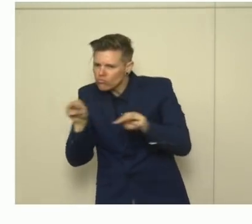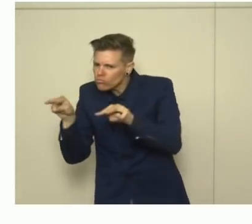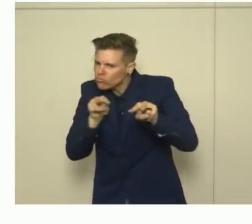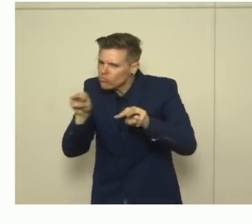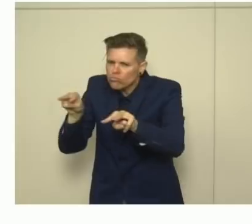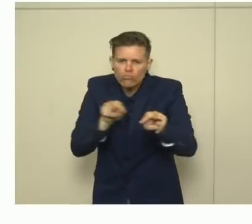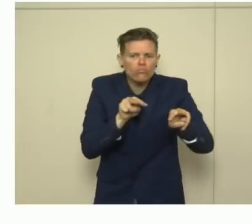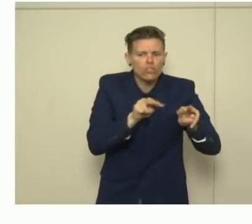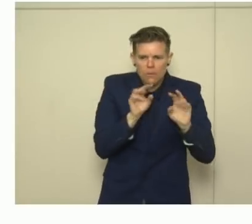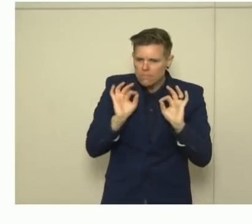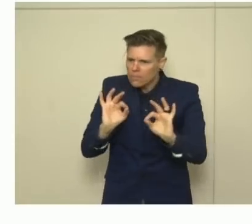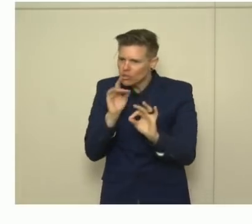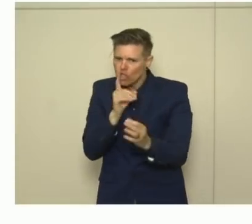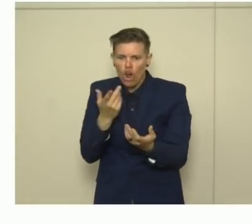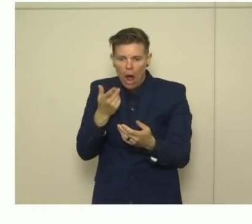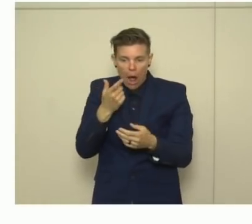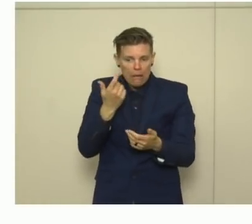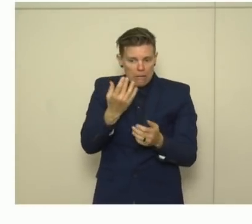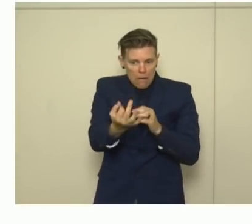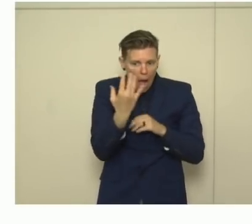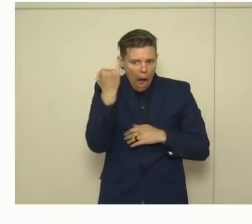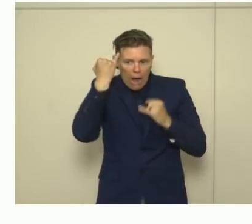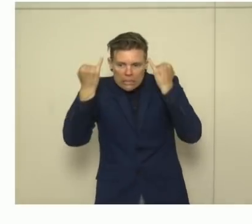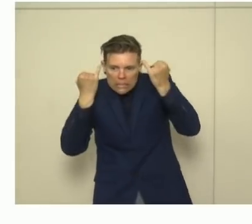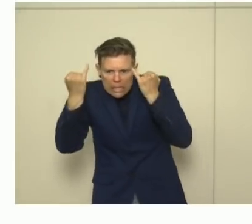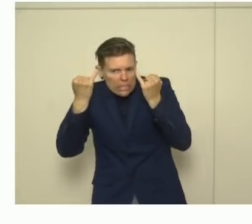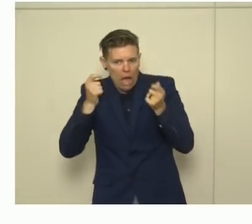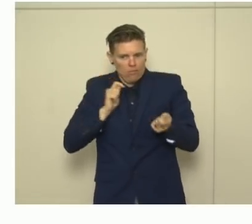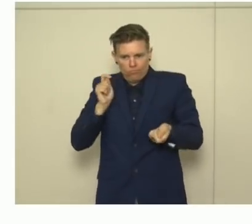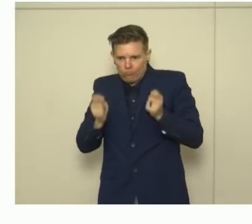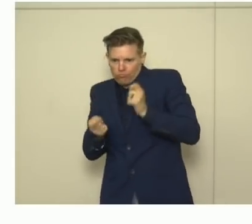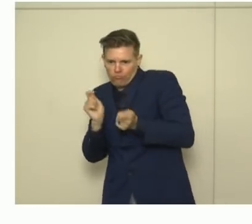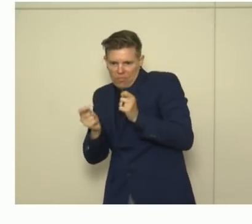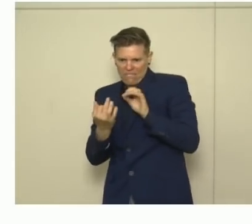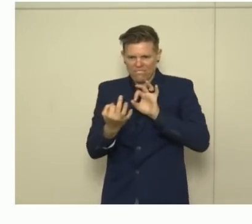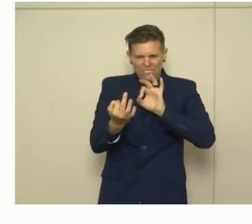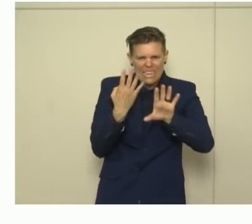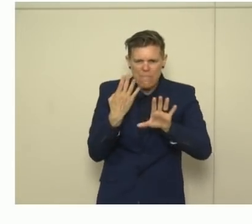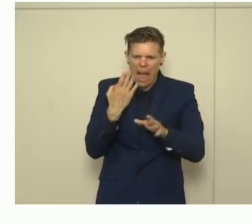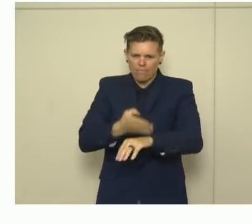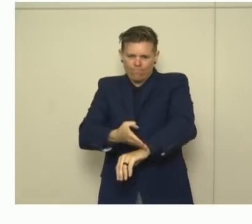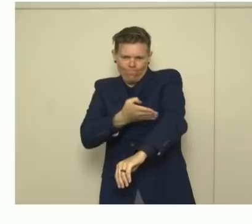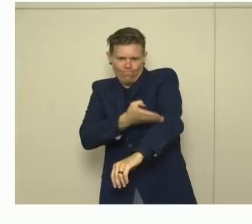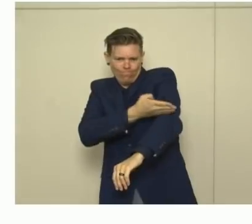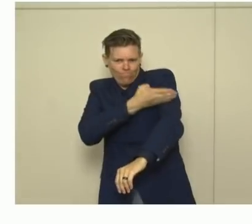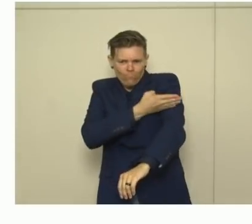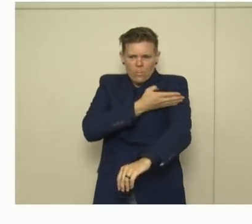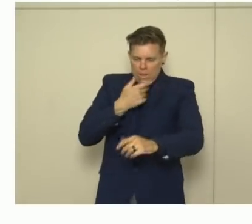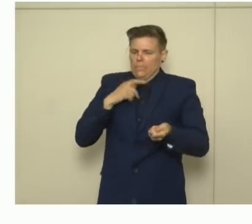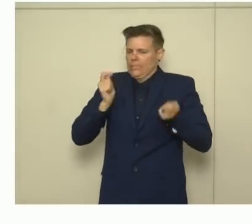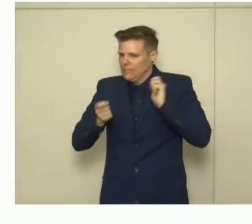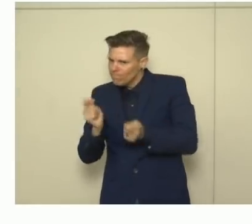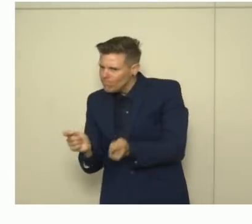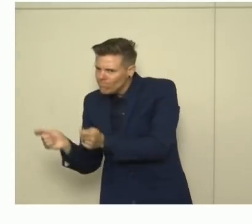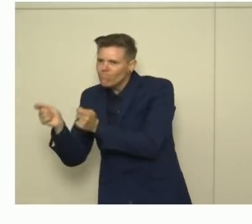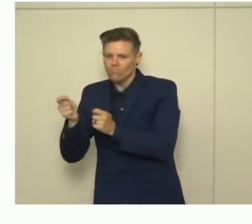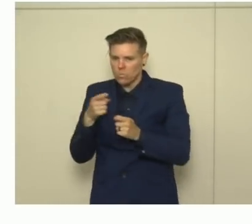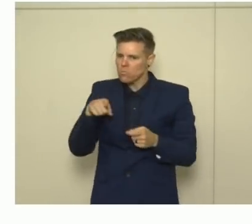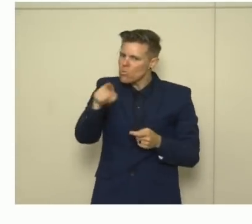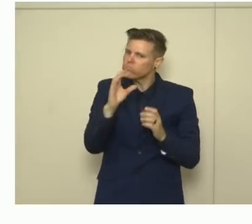getting feedback on where we can be doing this better, both at the state level and at the district level, and rapidly responding